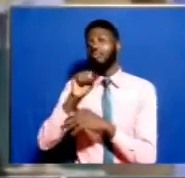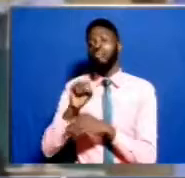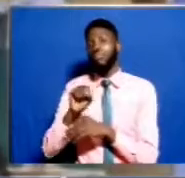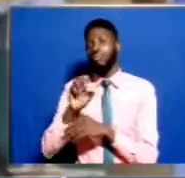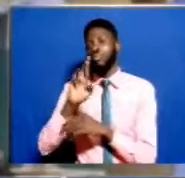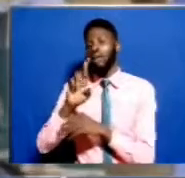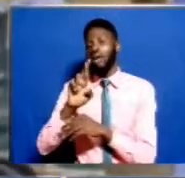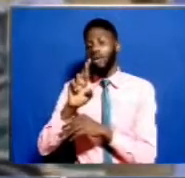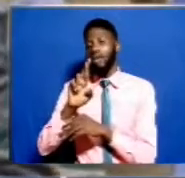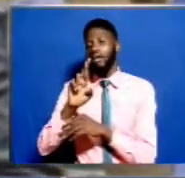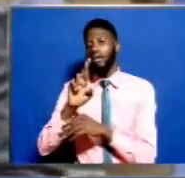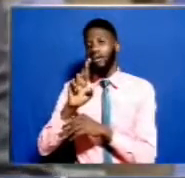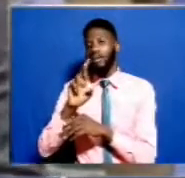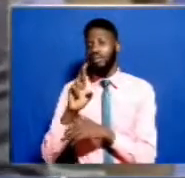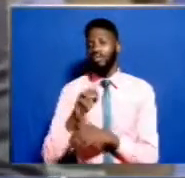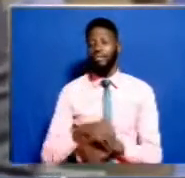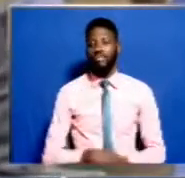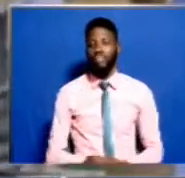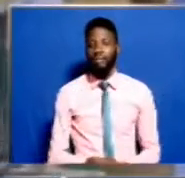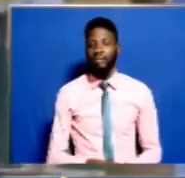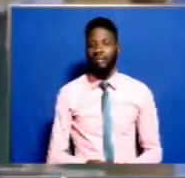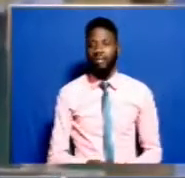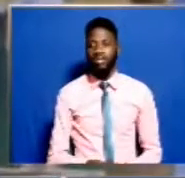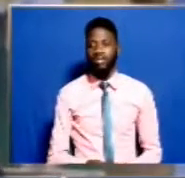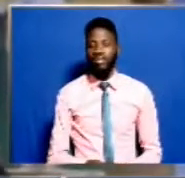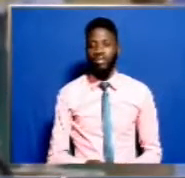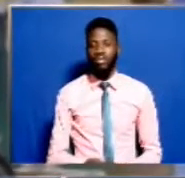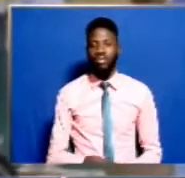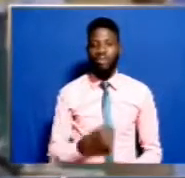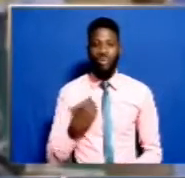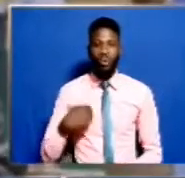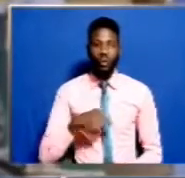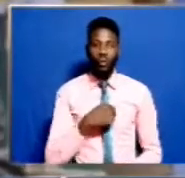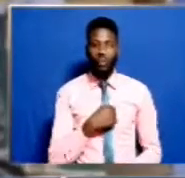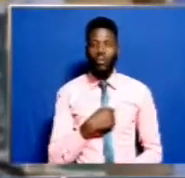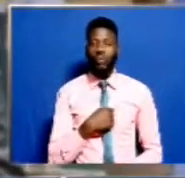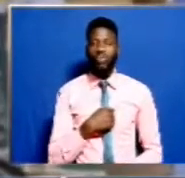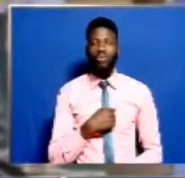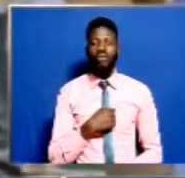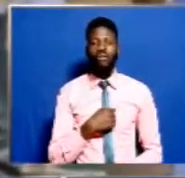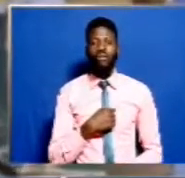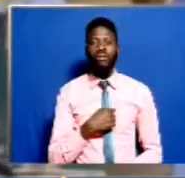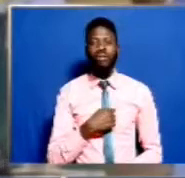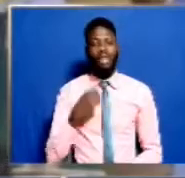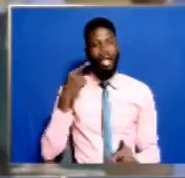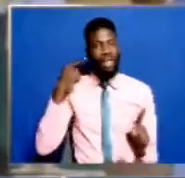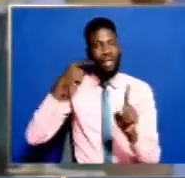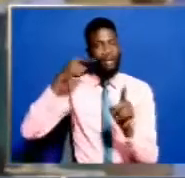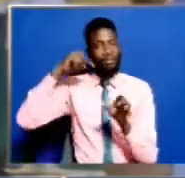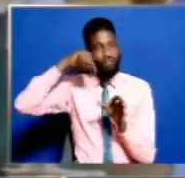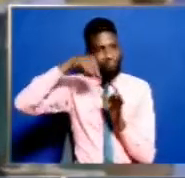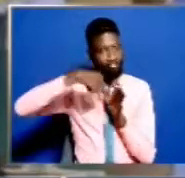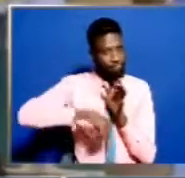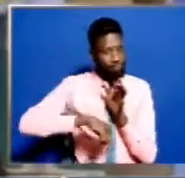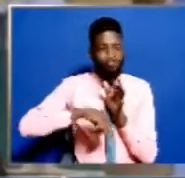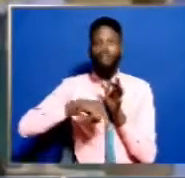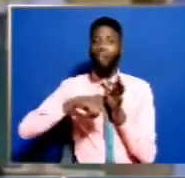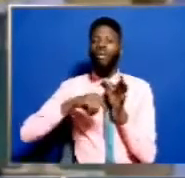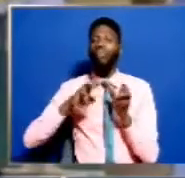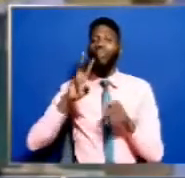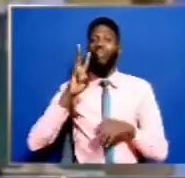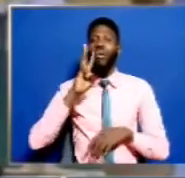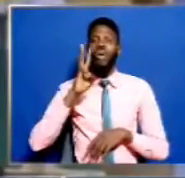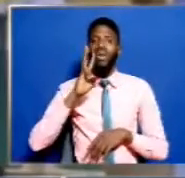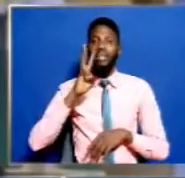called 100 Wells for Our Communities that aims at drilling boreholes to deliver safe and clear drinking